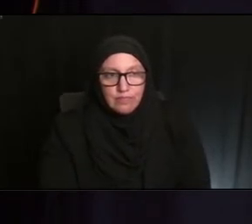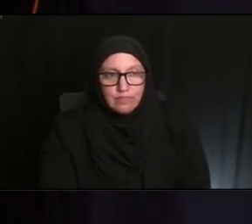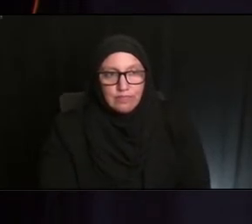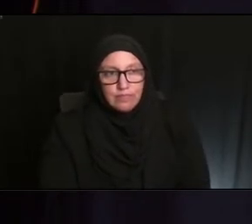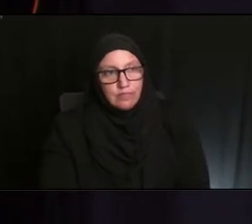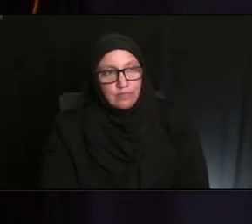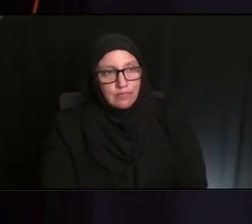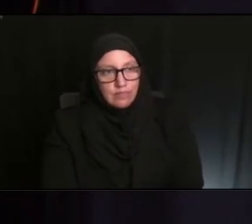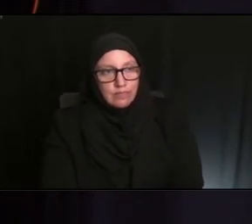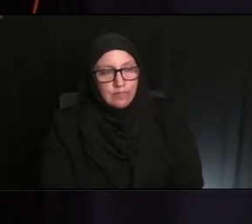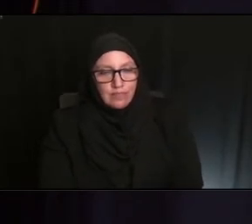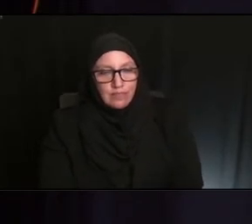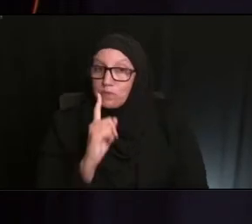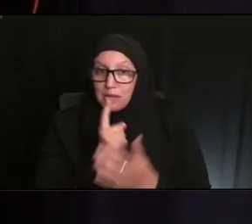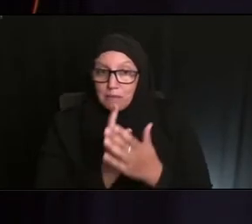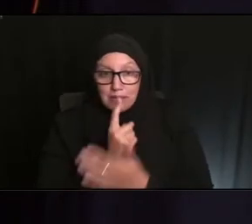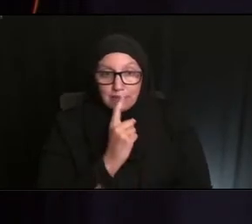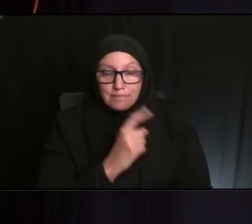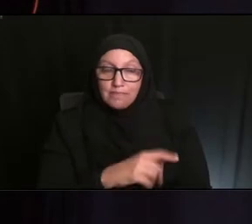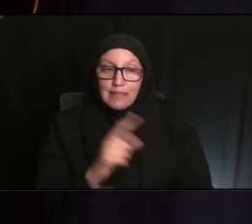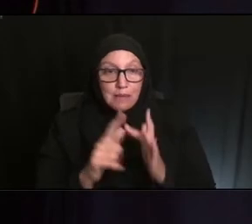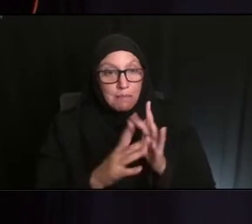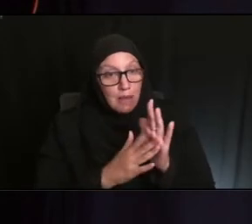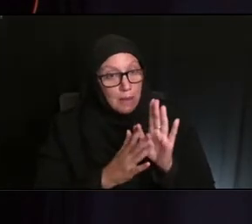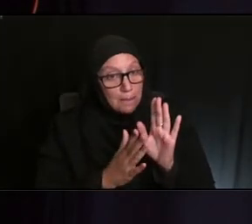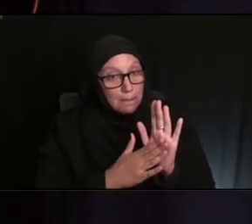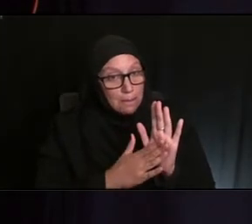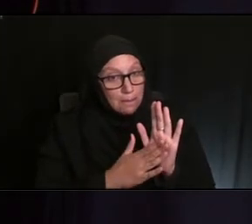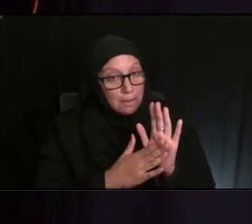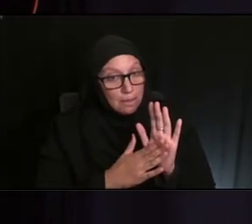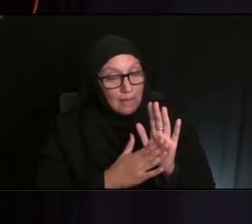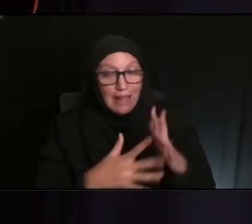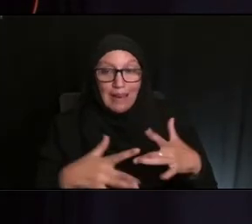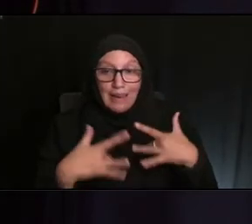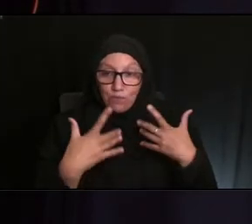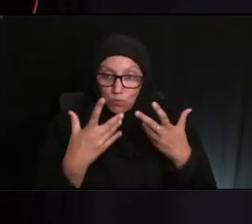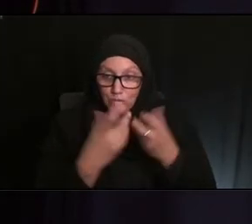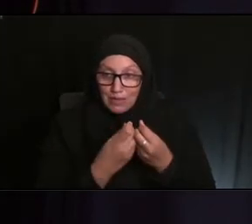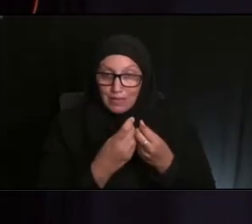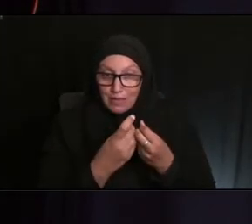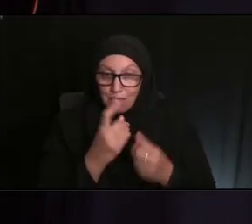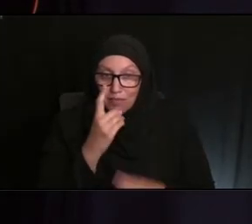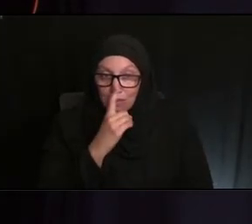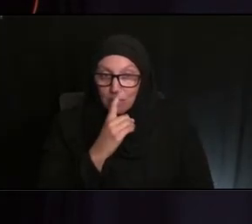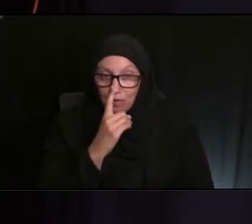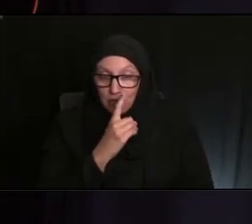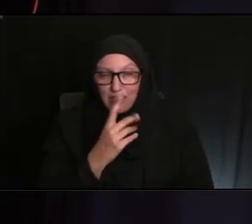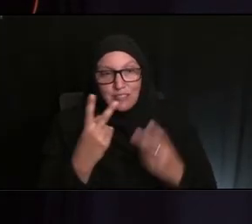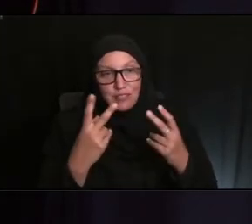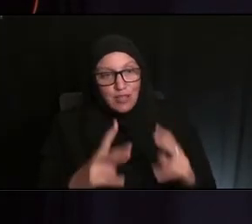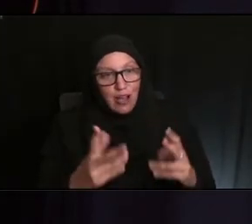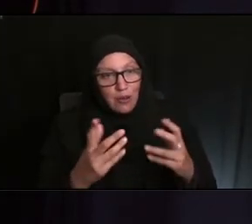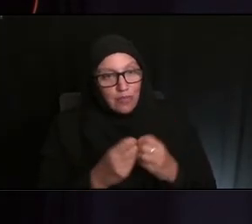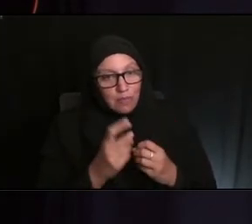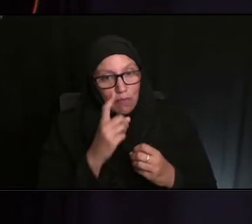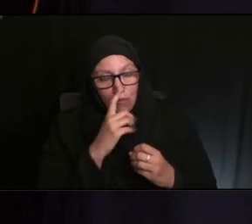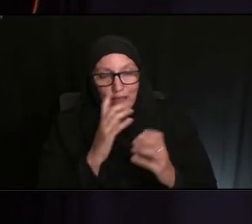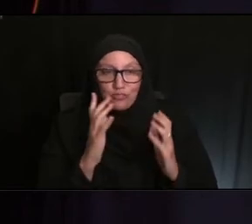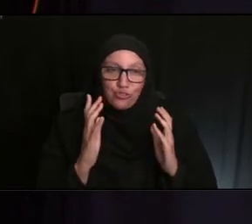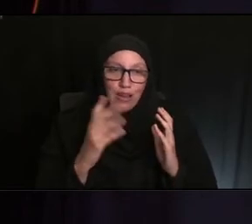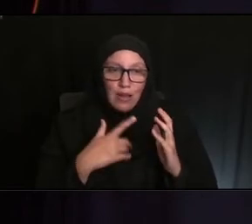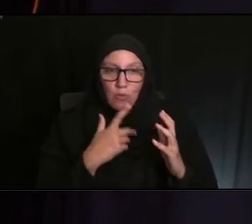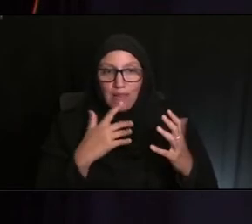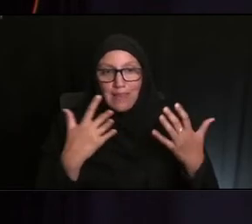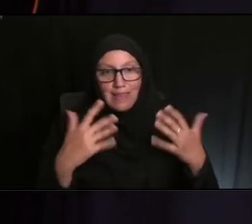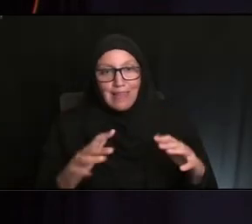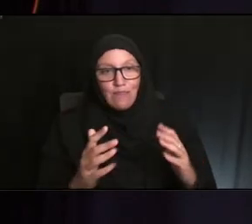And that's what happened. The Imam lived with the people, like the people. Inshallah, I'll leave the dua